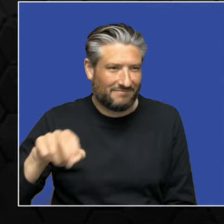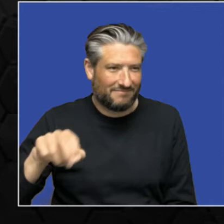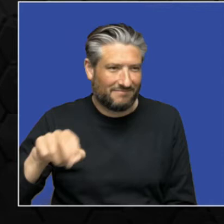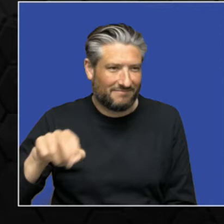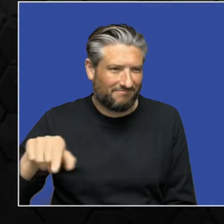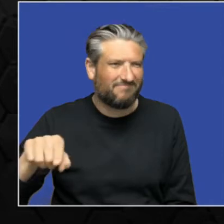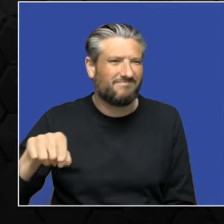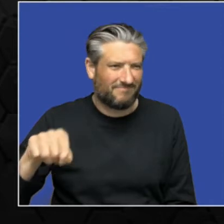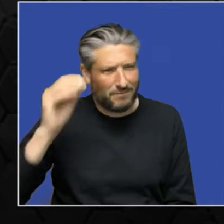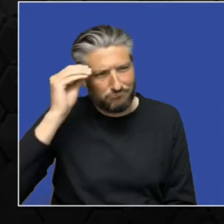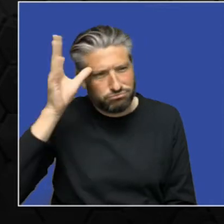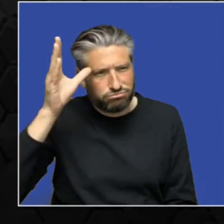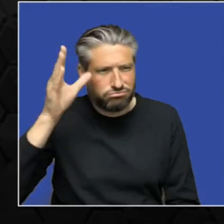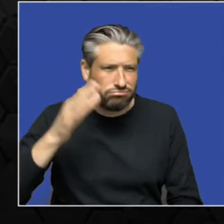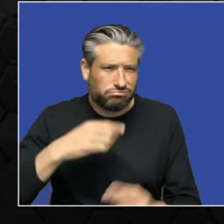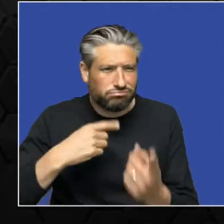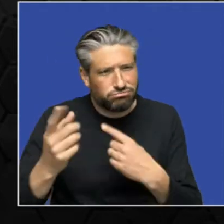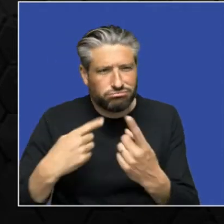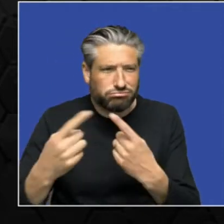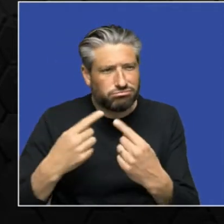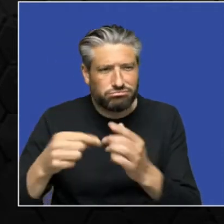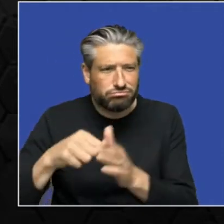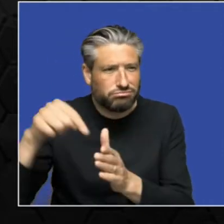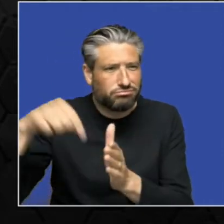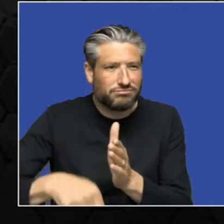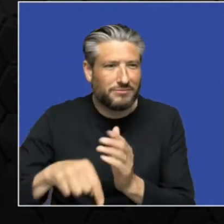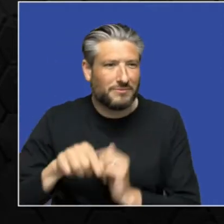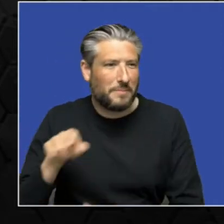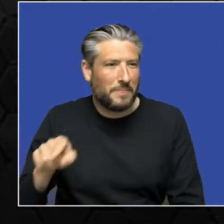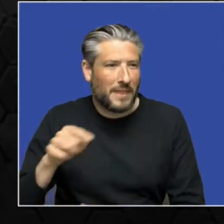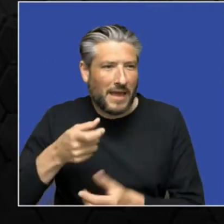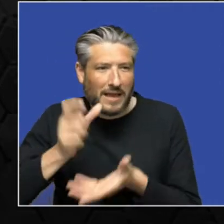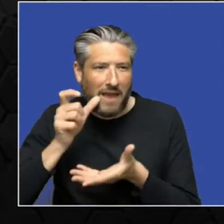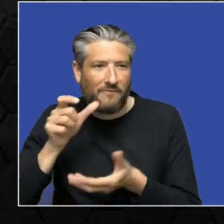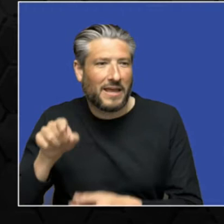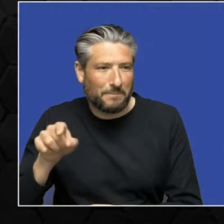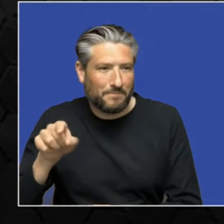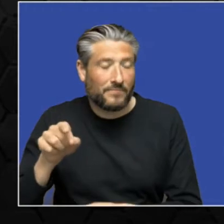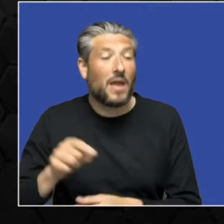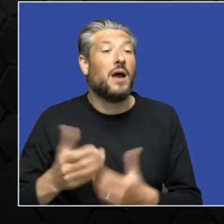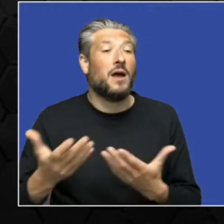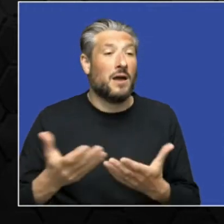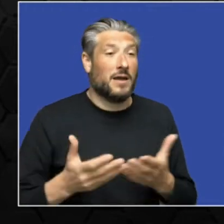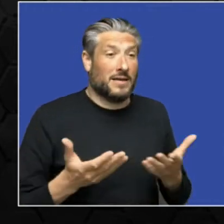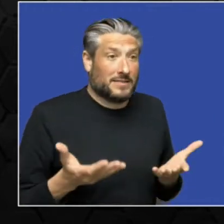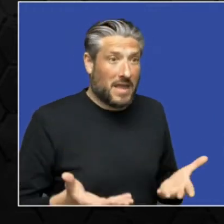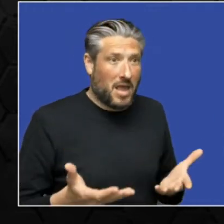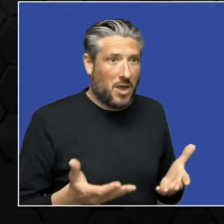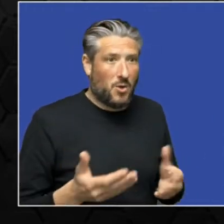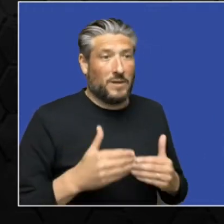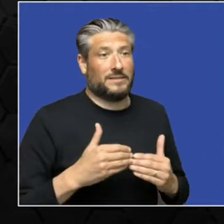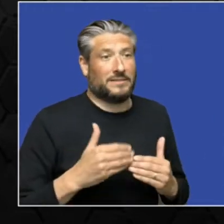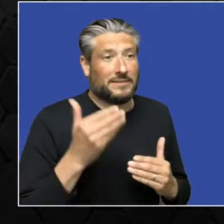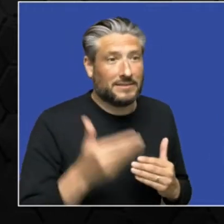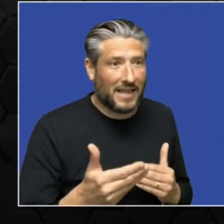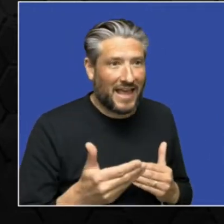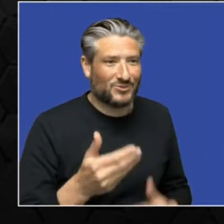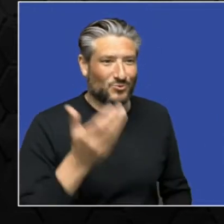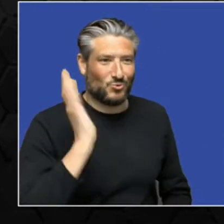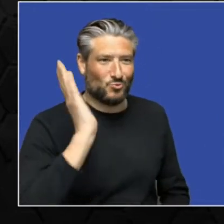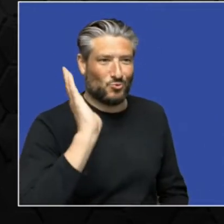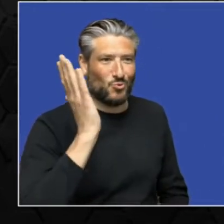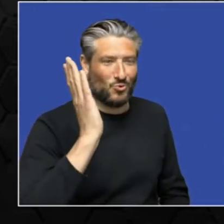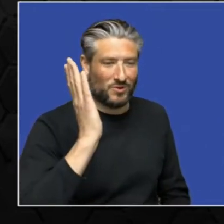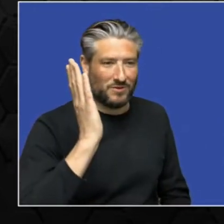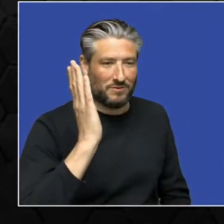we're going to go into our next talk. This is actually super exciting. We have two guests coming on for our next talk, which